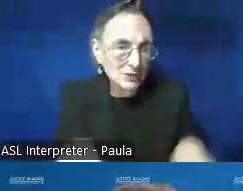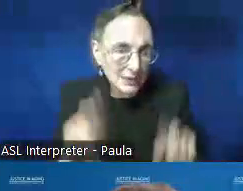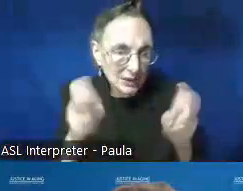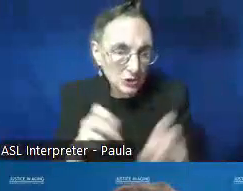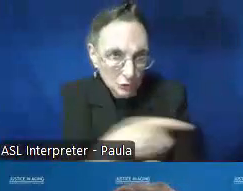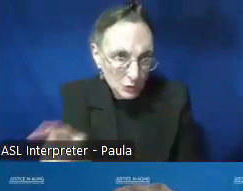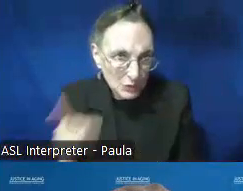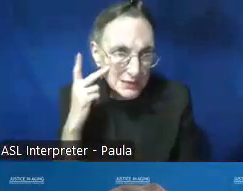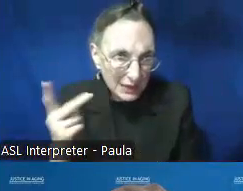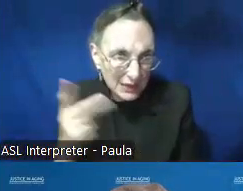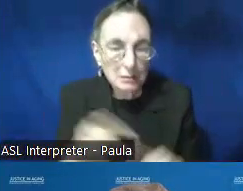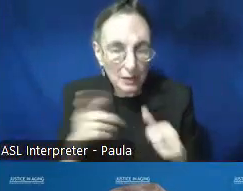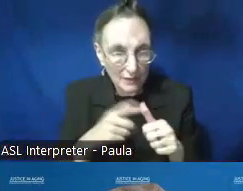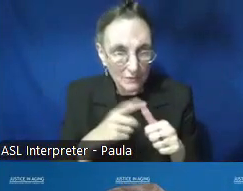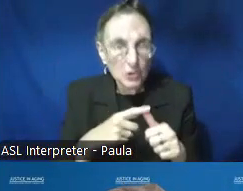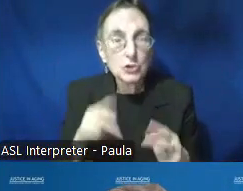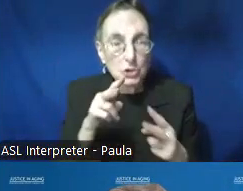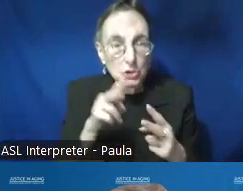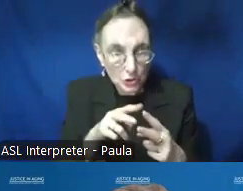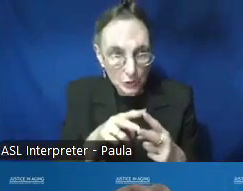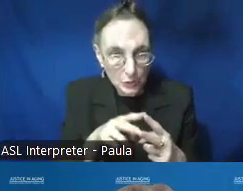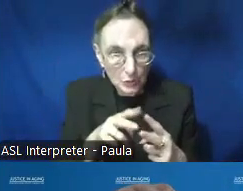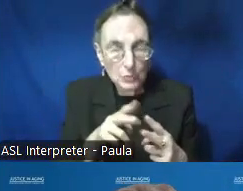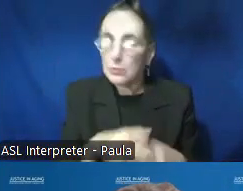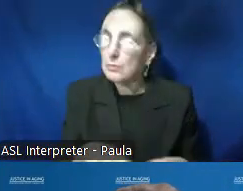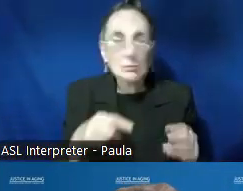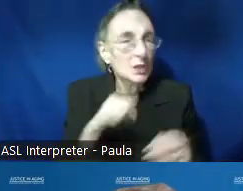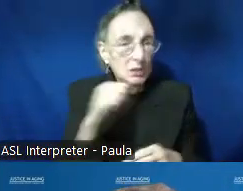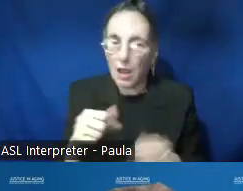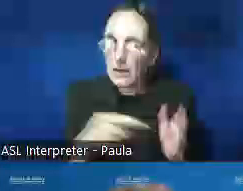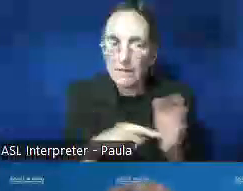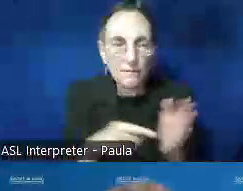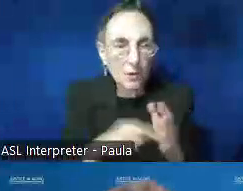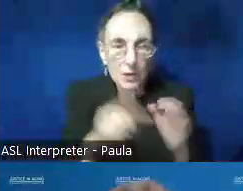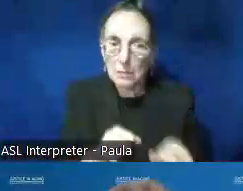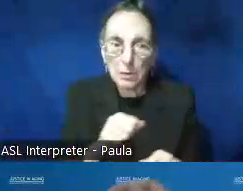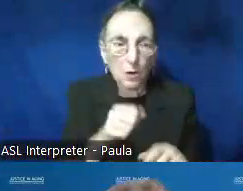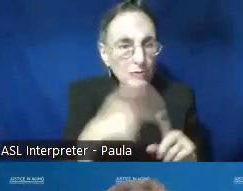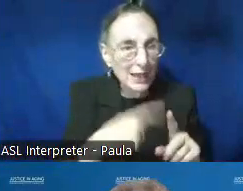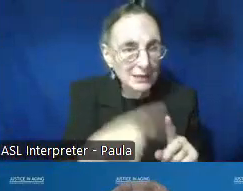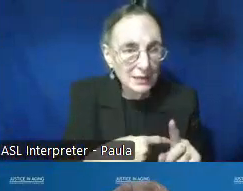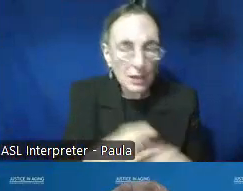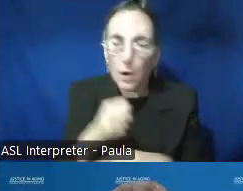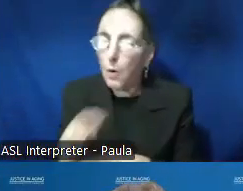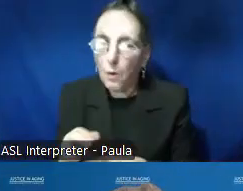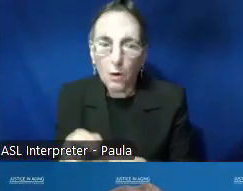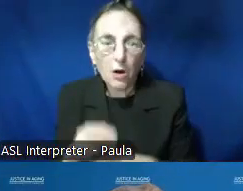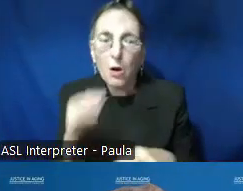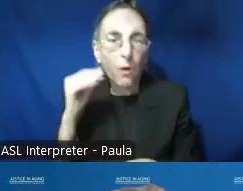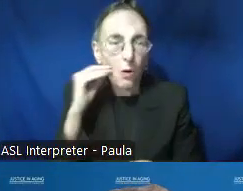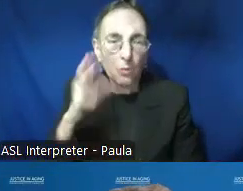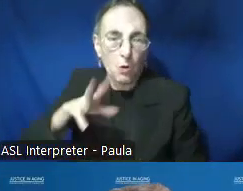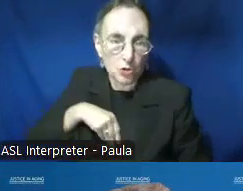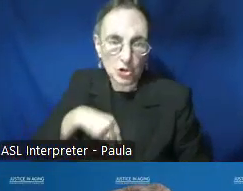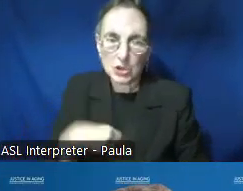foremost, the first two, increasingly unaffordable rents or unaffordable homeownership costs.